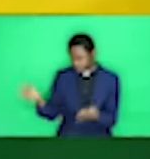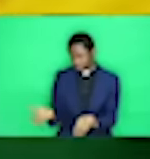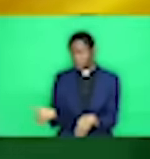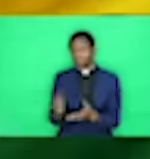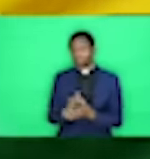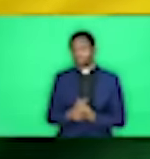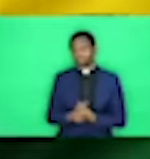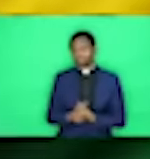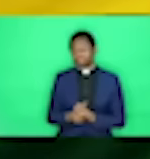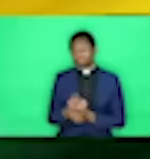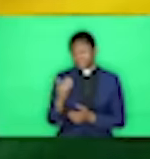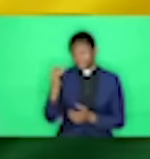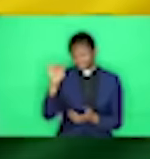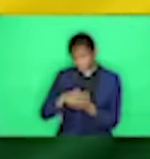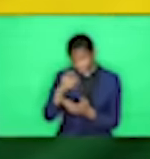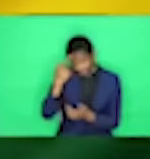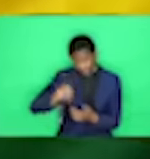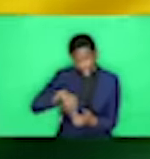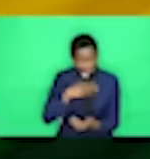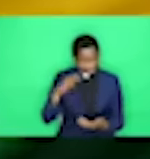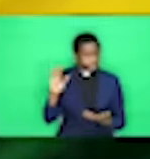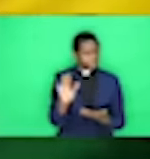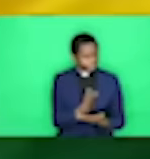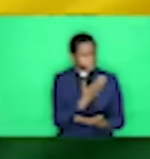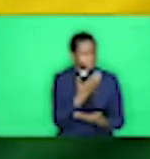That's why we have been singing the patriotic song.